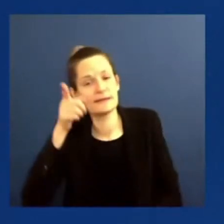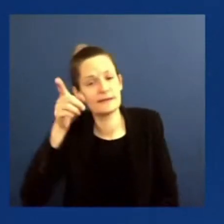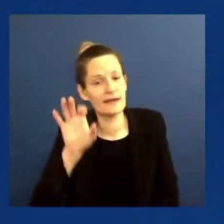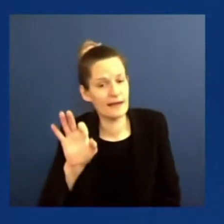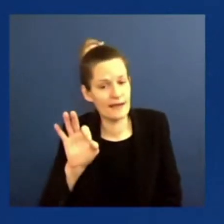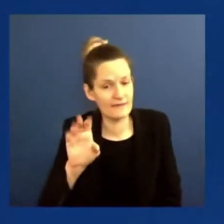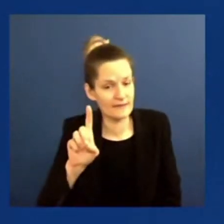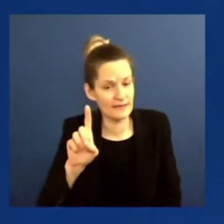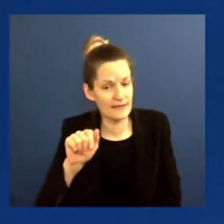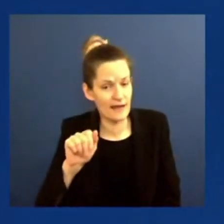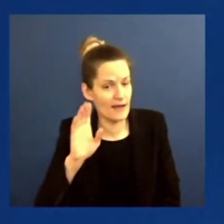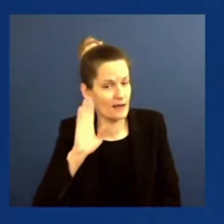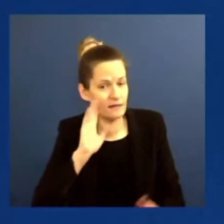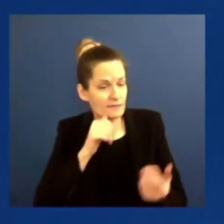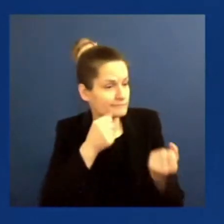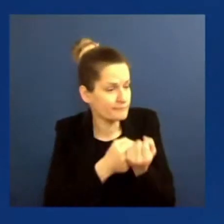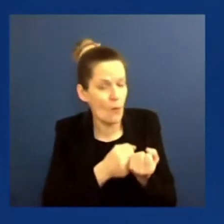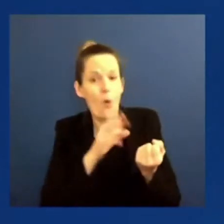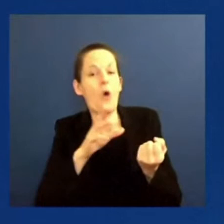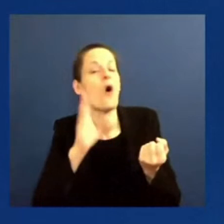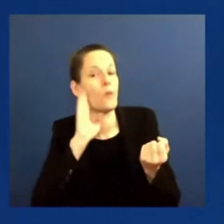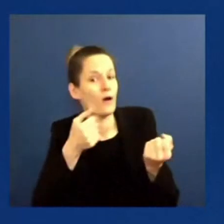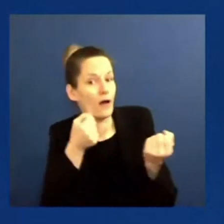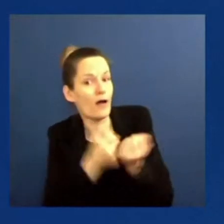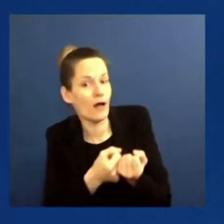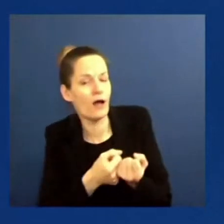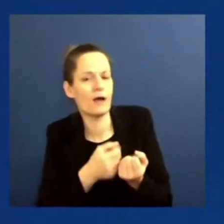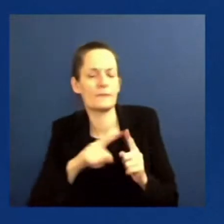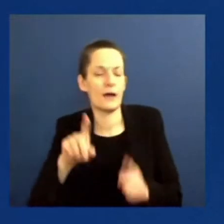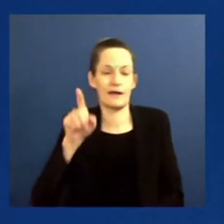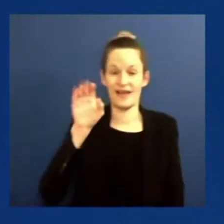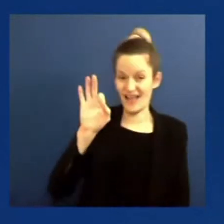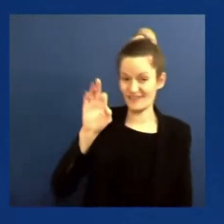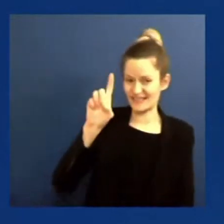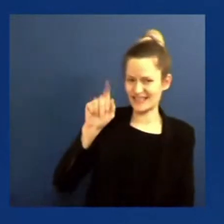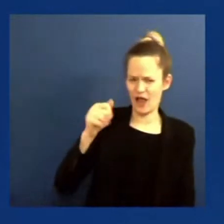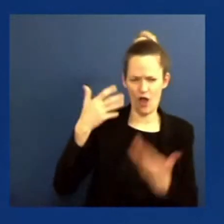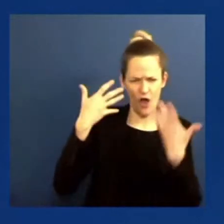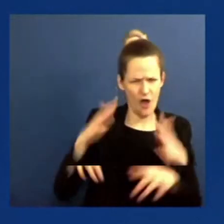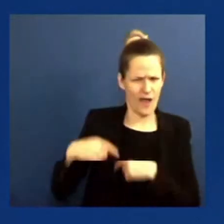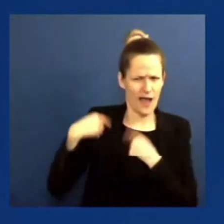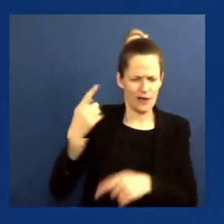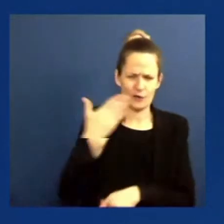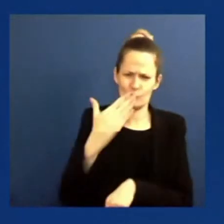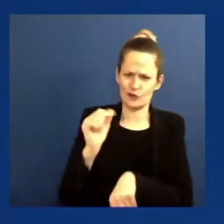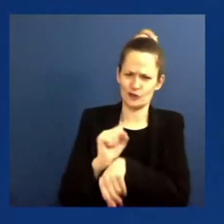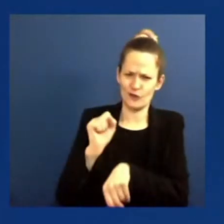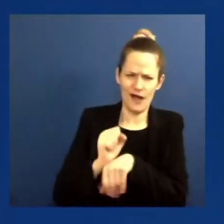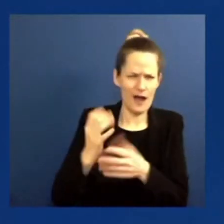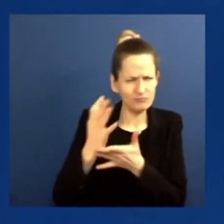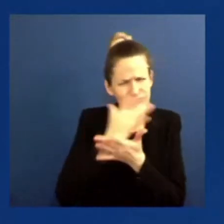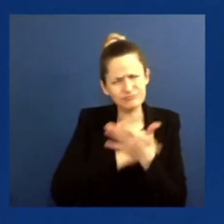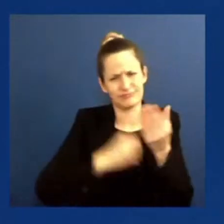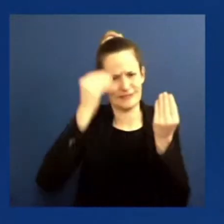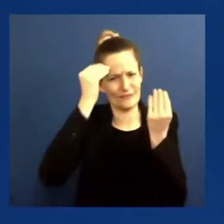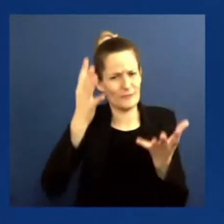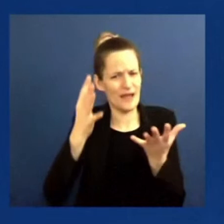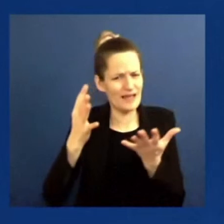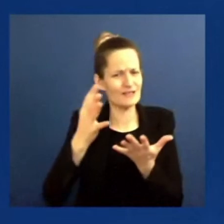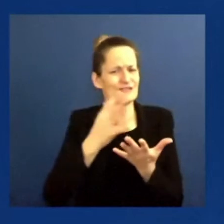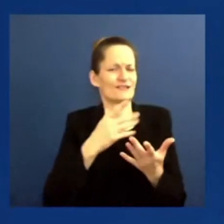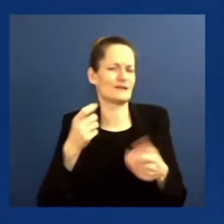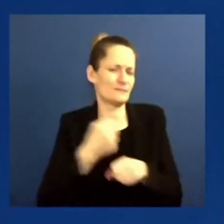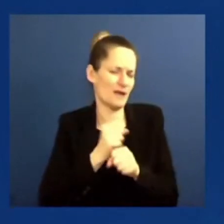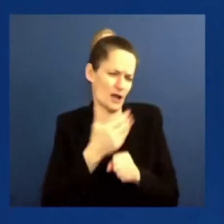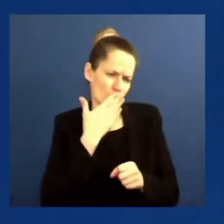very meticulously go over the data for safety and efficacy and make an appropriate decision. So when they do